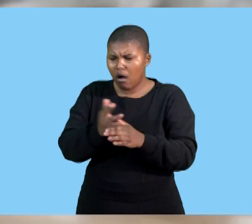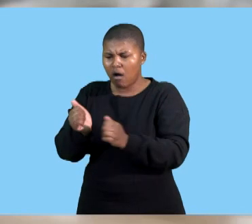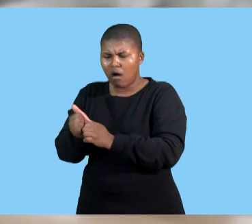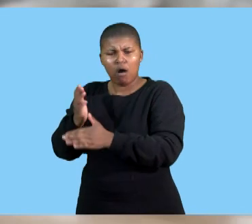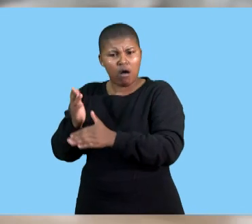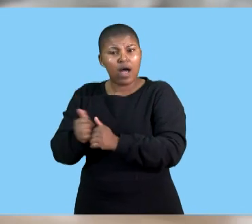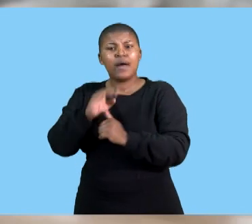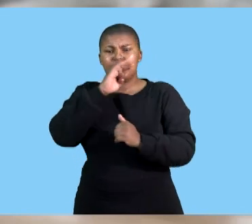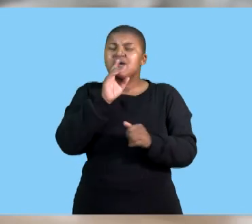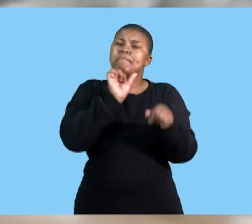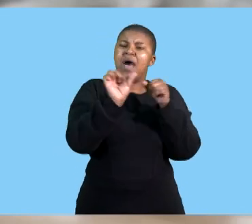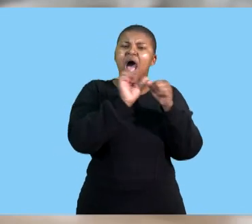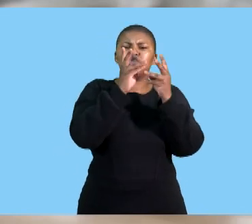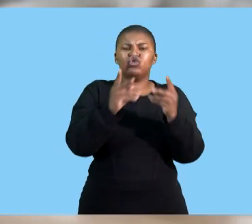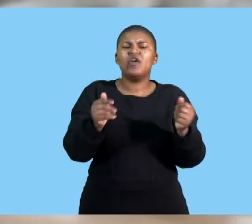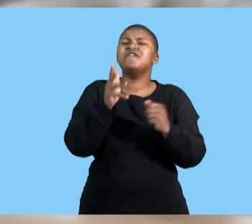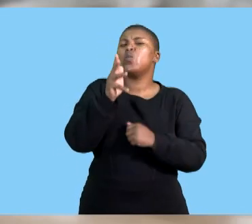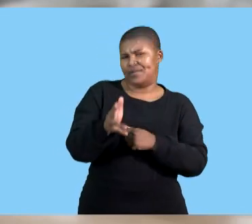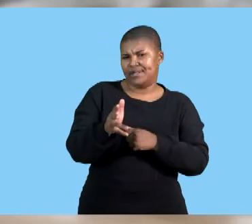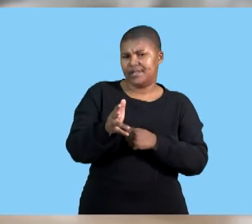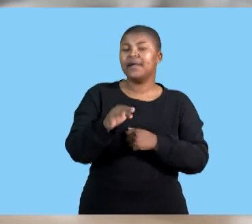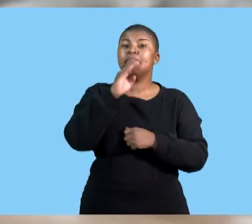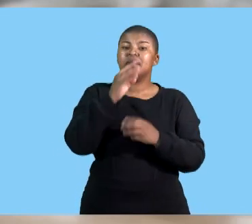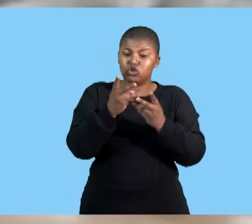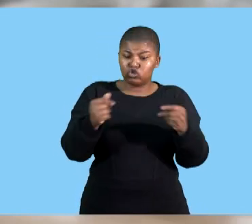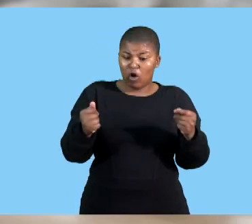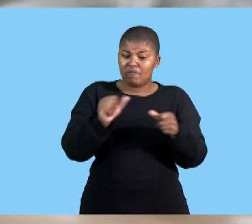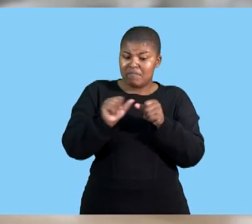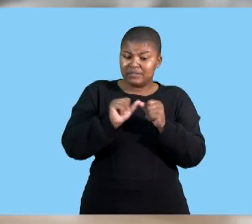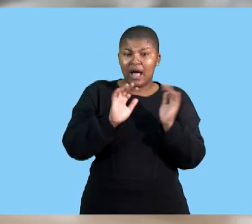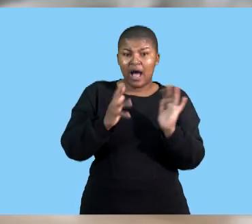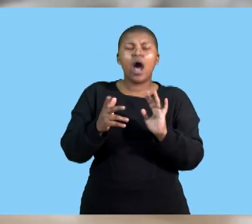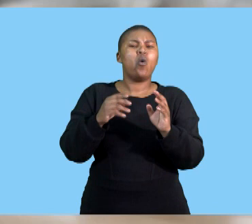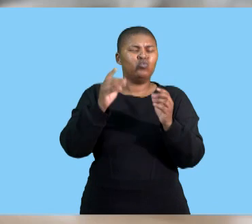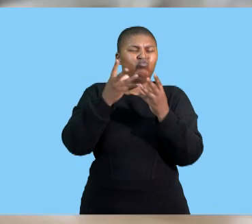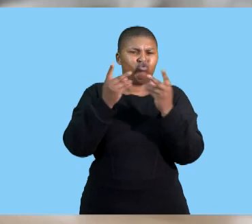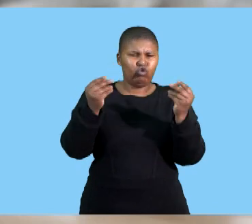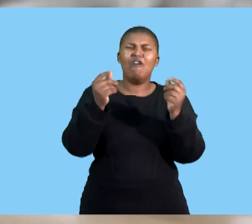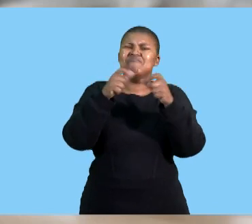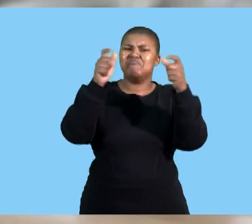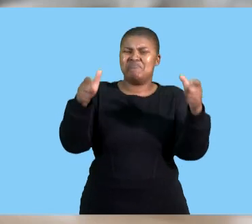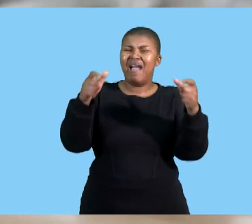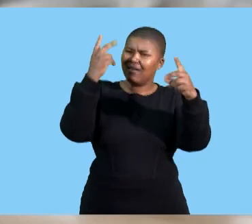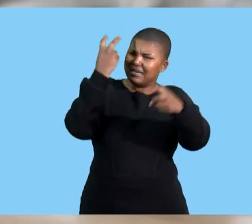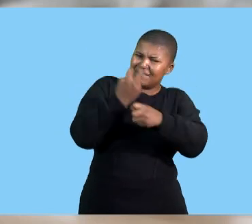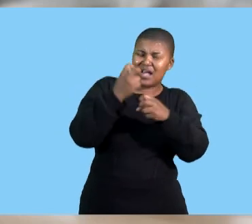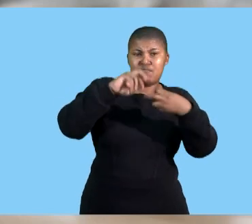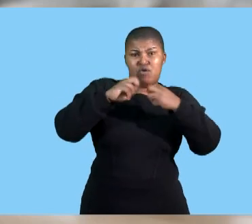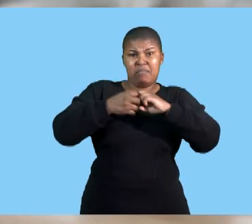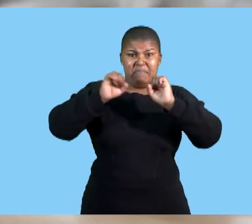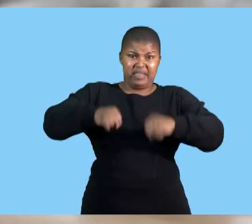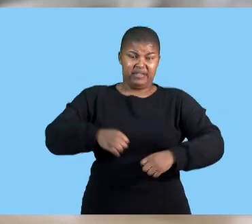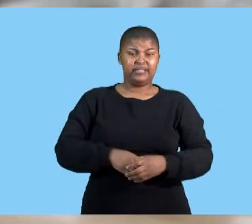up with better solutions, which when are generated, are able to solve complex problems. Speaking